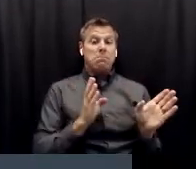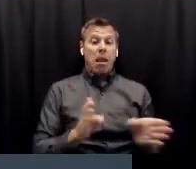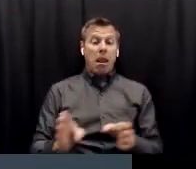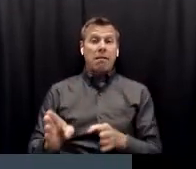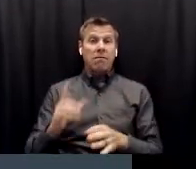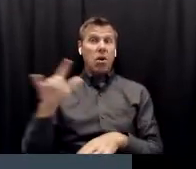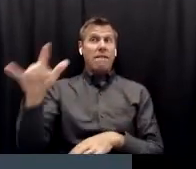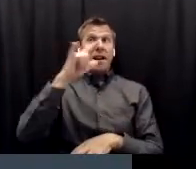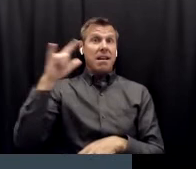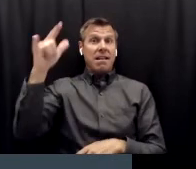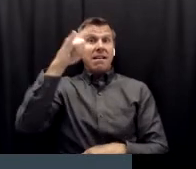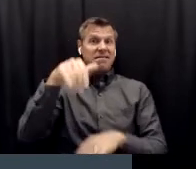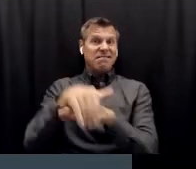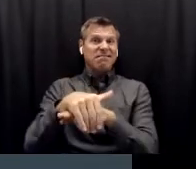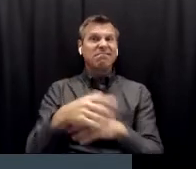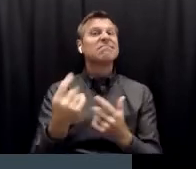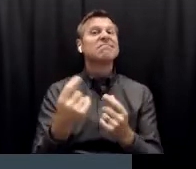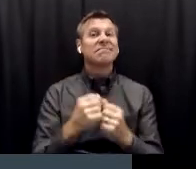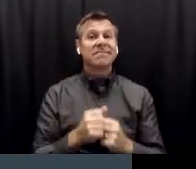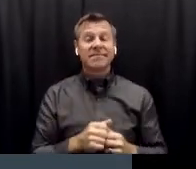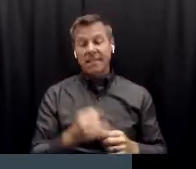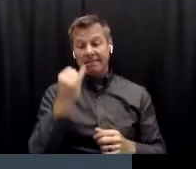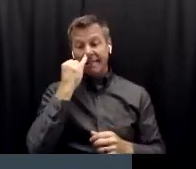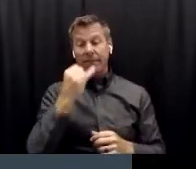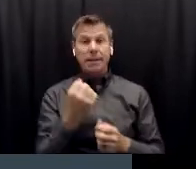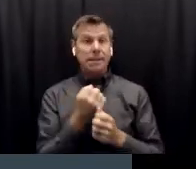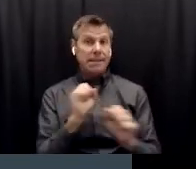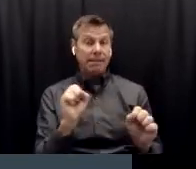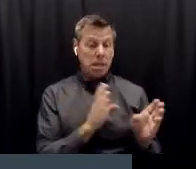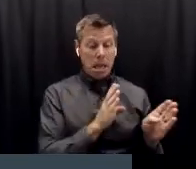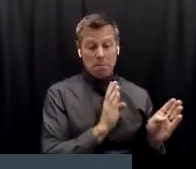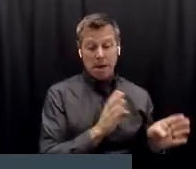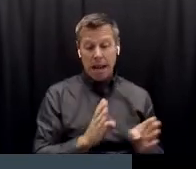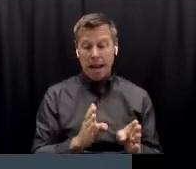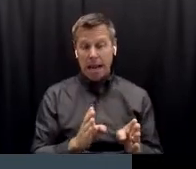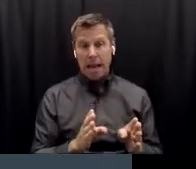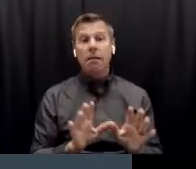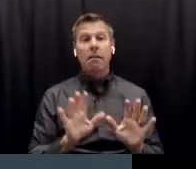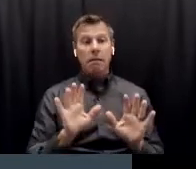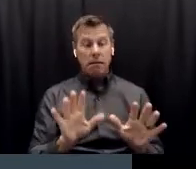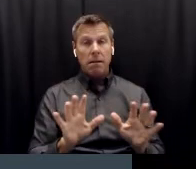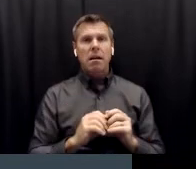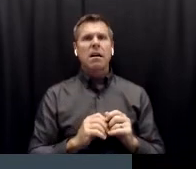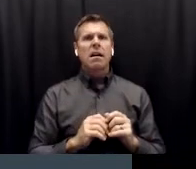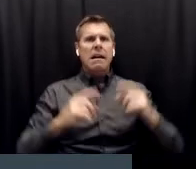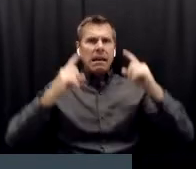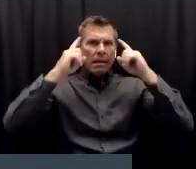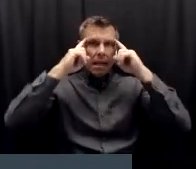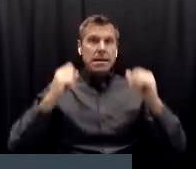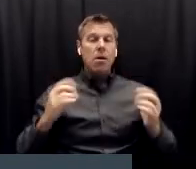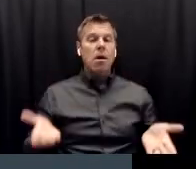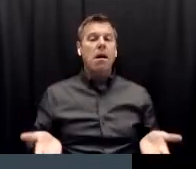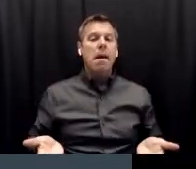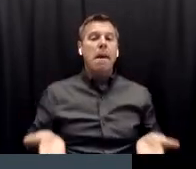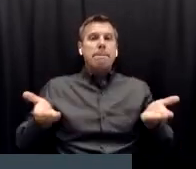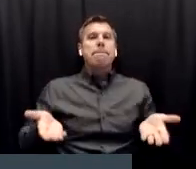due diligence with our safety planning, that's a good first step, but you really want to take it up another level